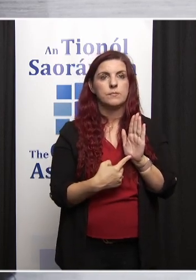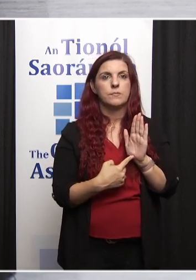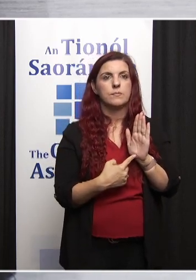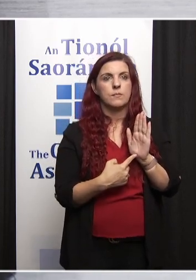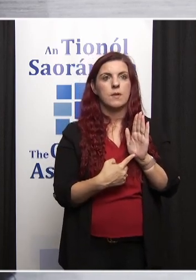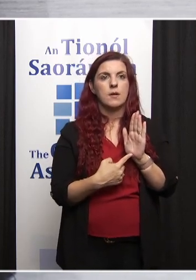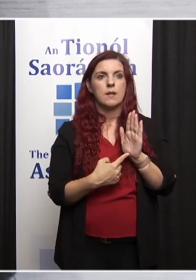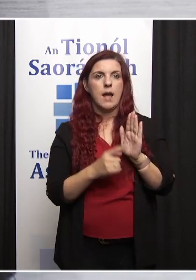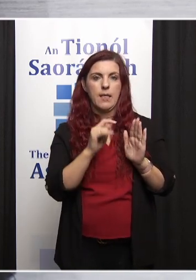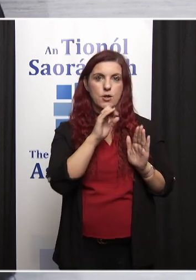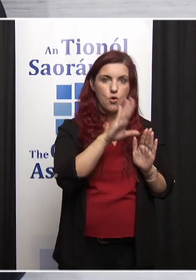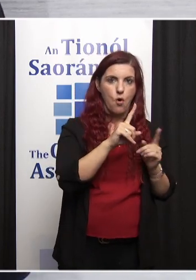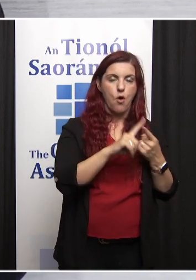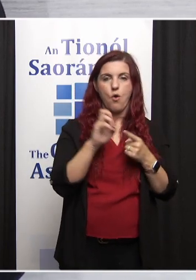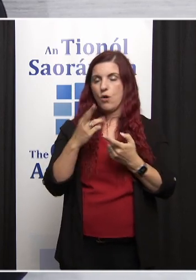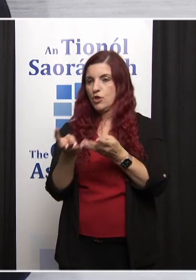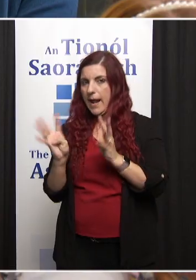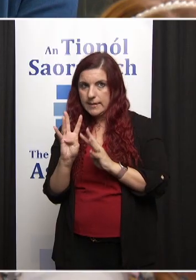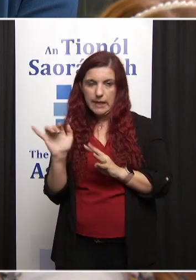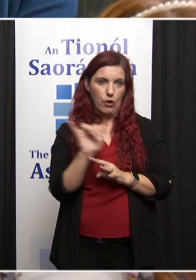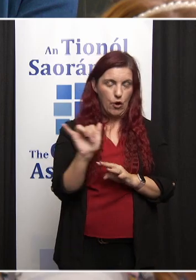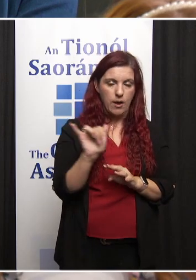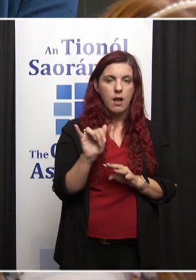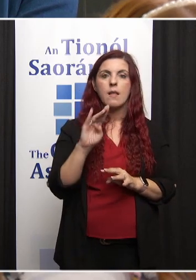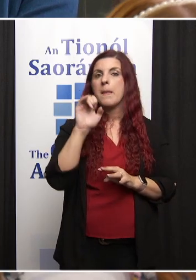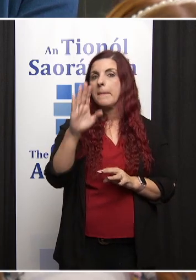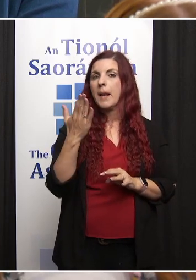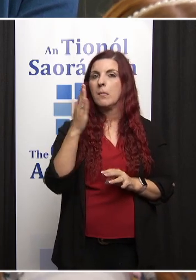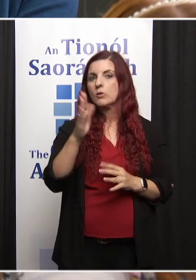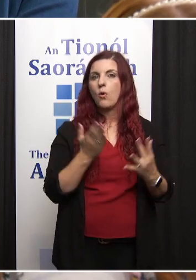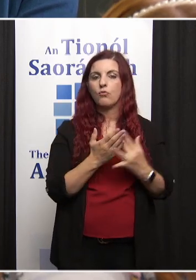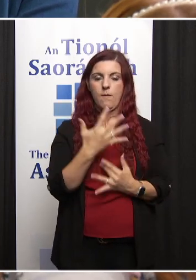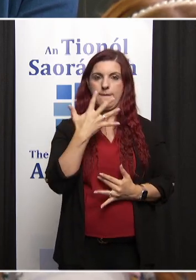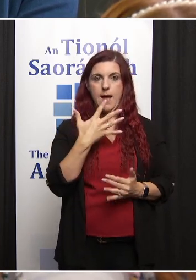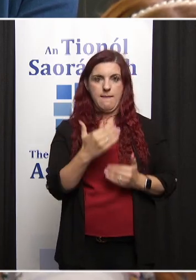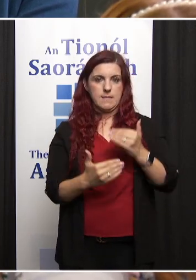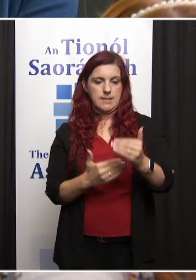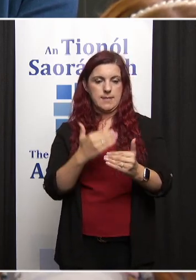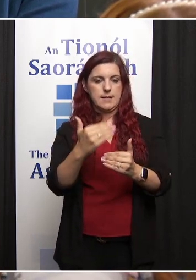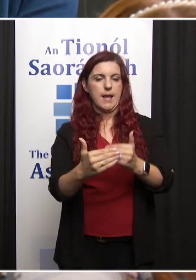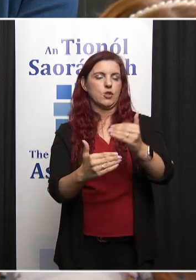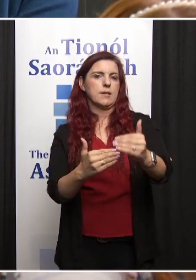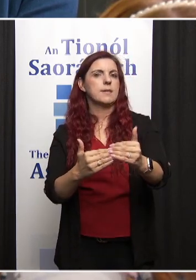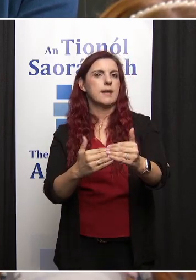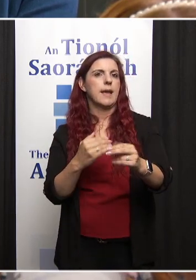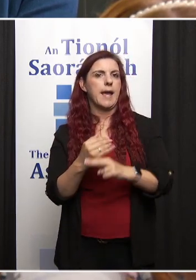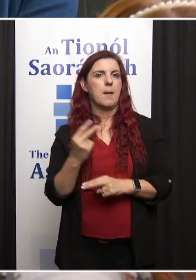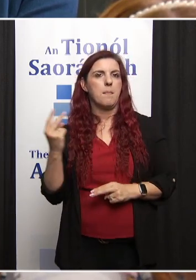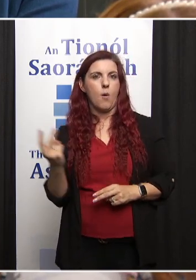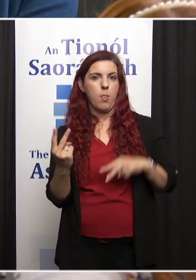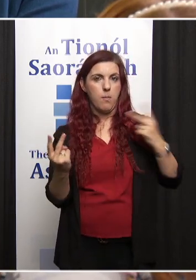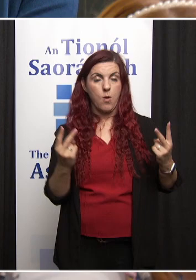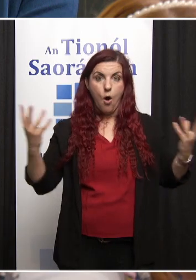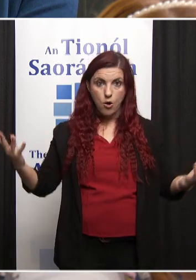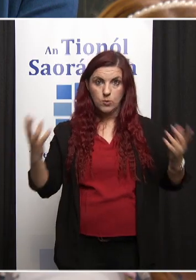house, the Dáil, or indeed the Seanad. The bill has to go through 5 stages in both the Seanad and the Dáil. That's 10